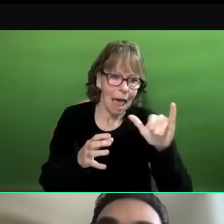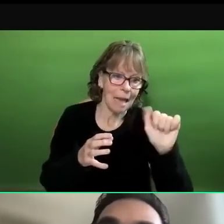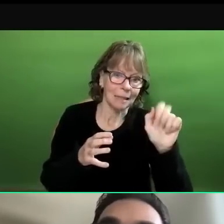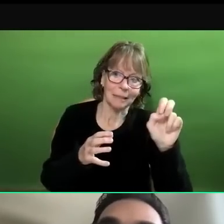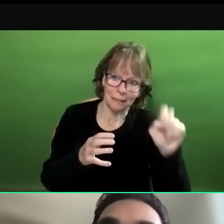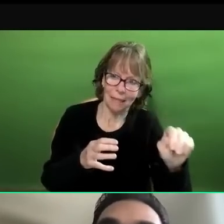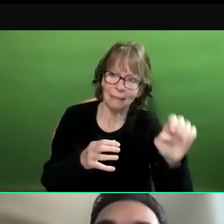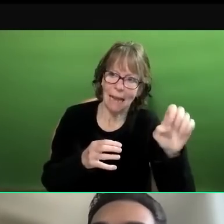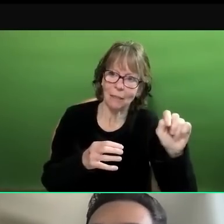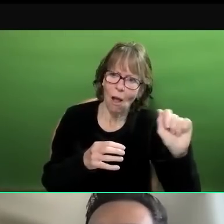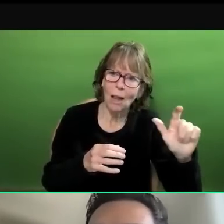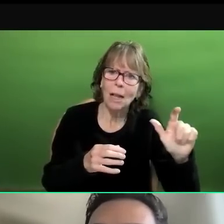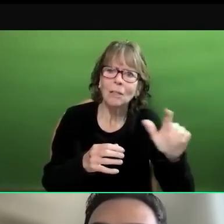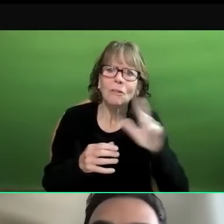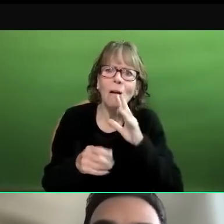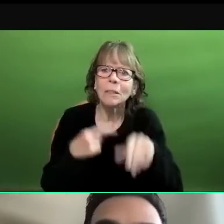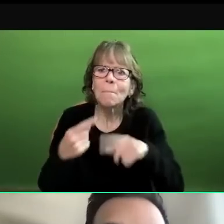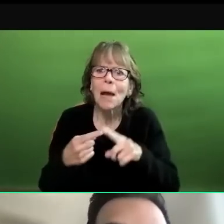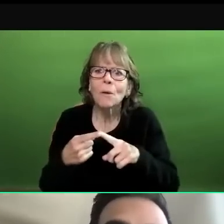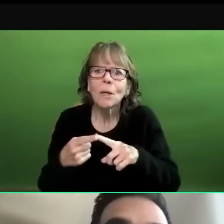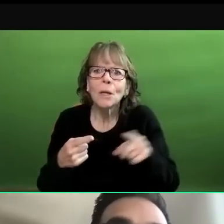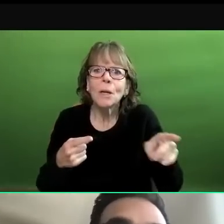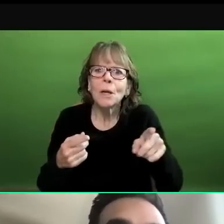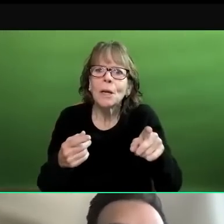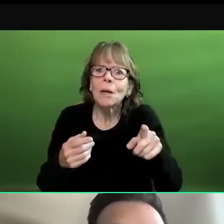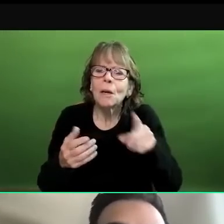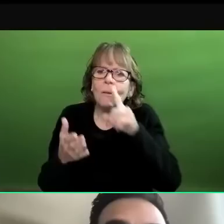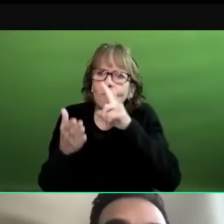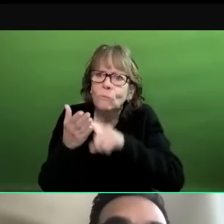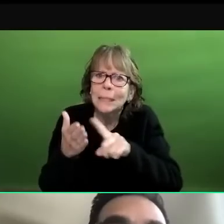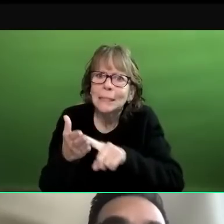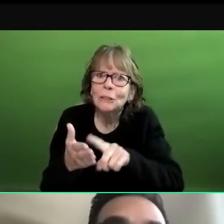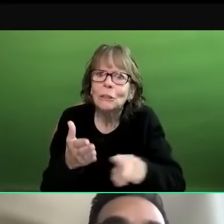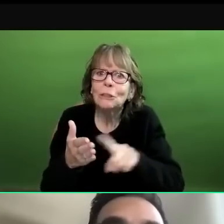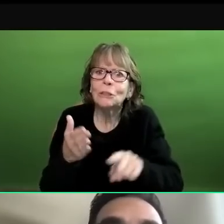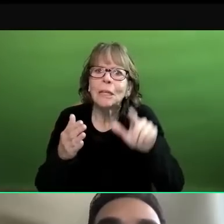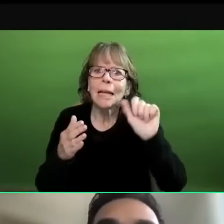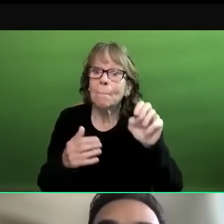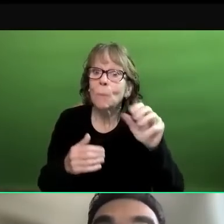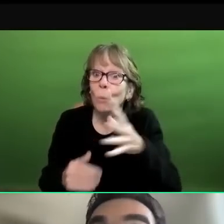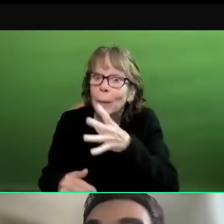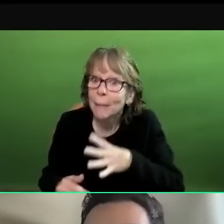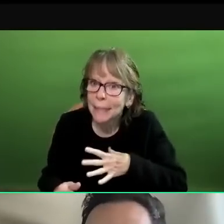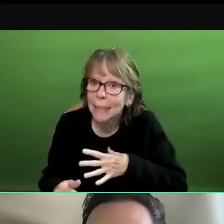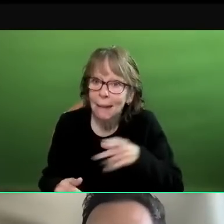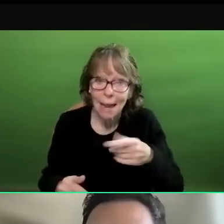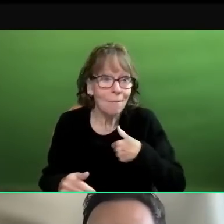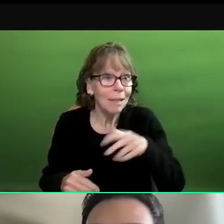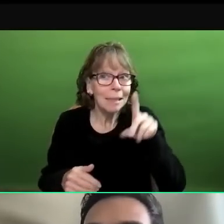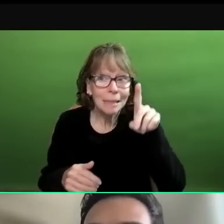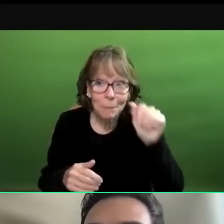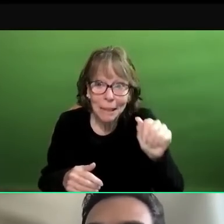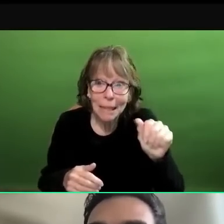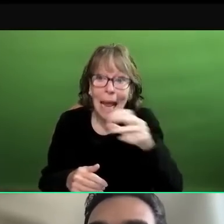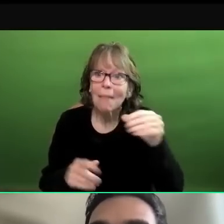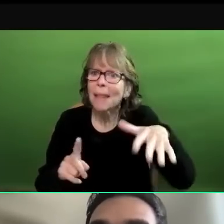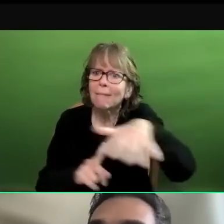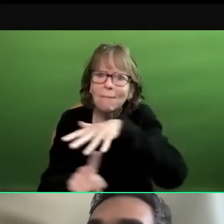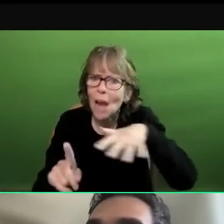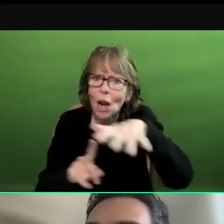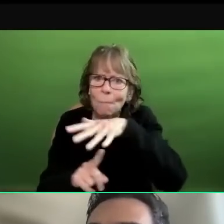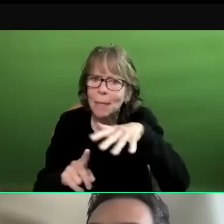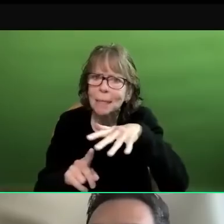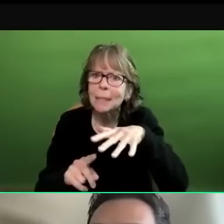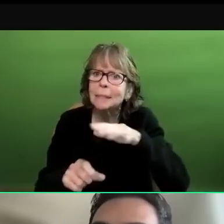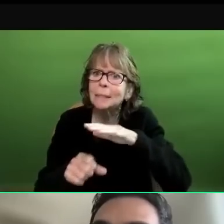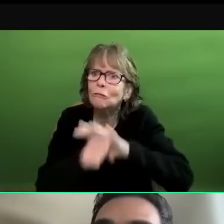with disabilities experience certain stressors, mental health issues, as well as environmental stressors. And they found that